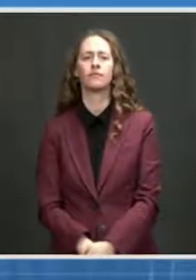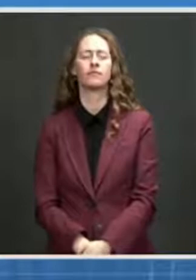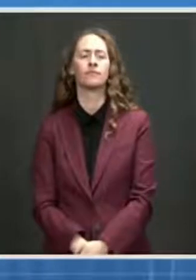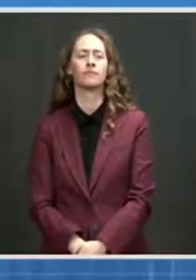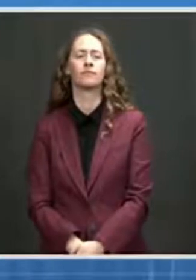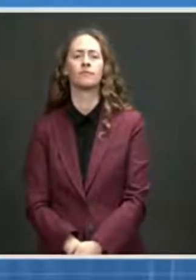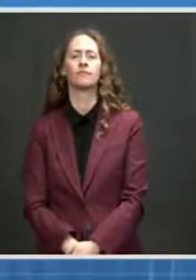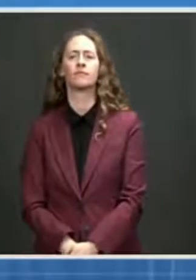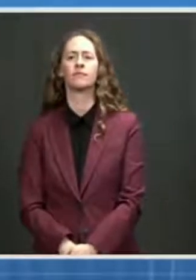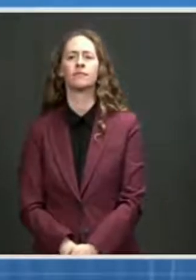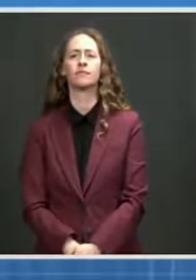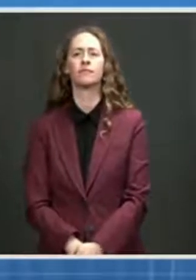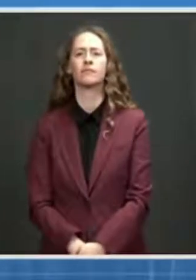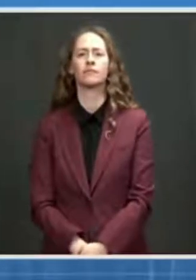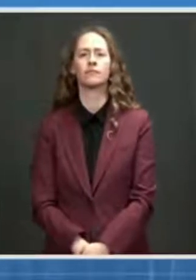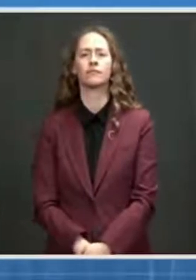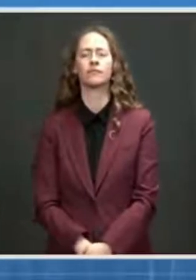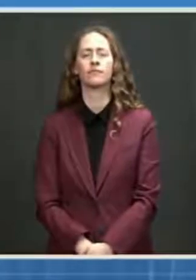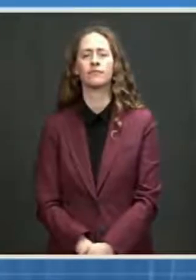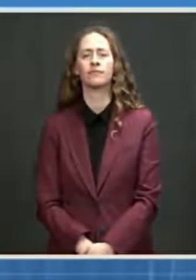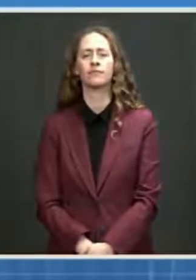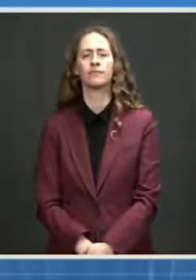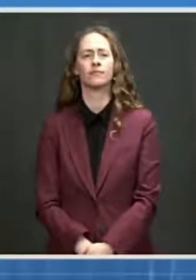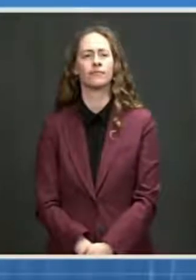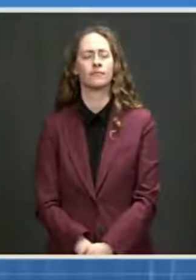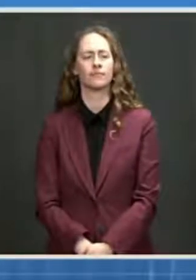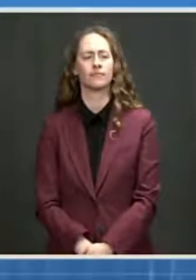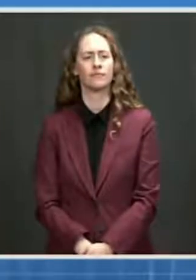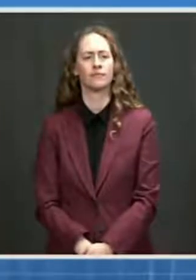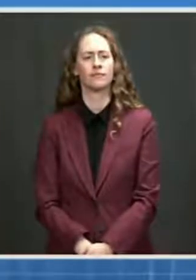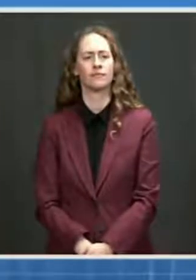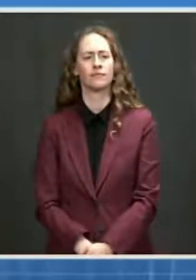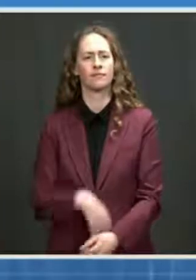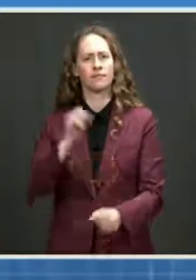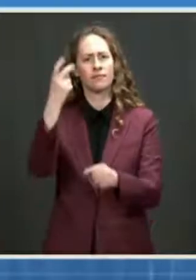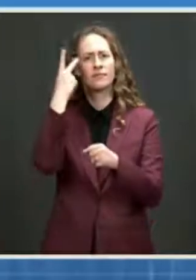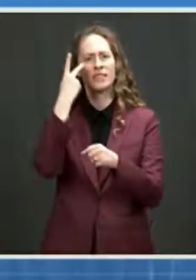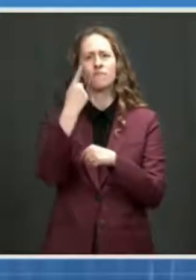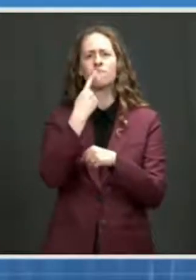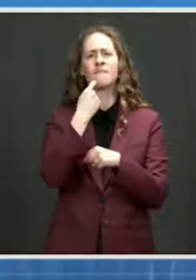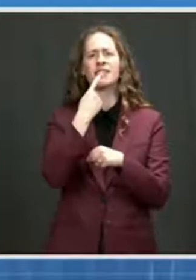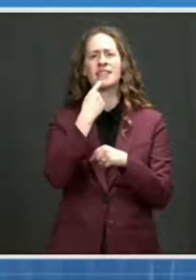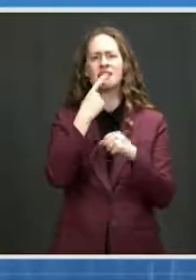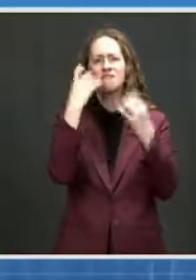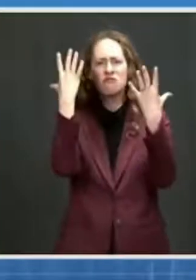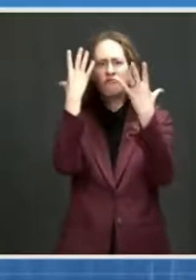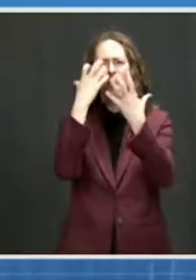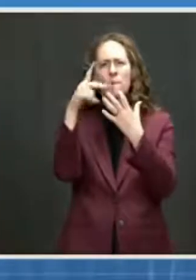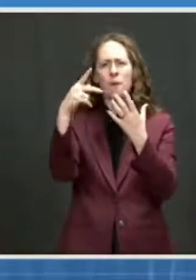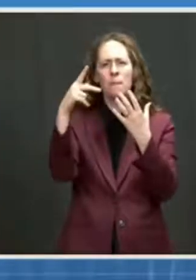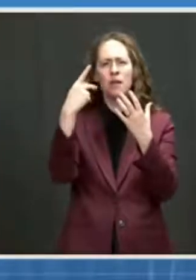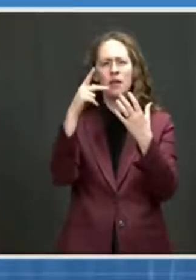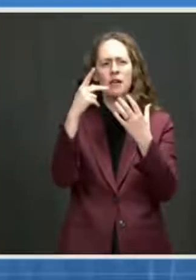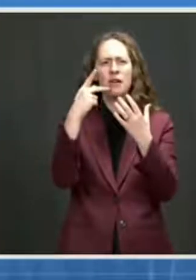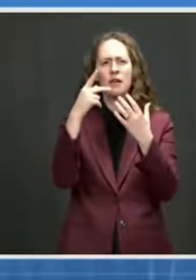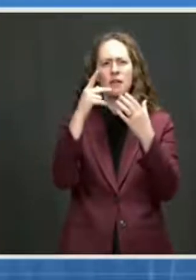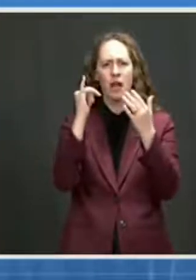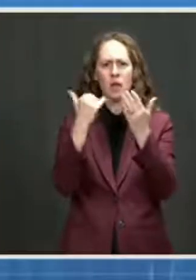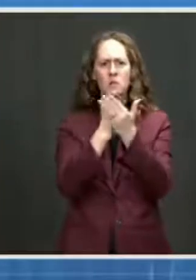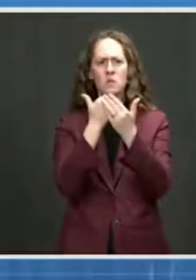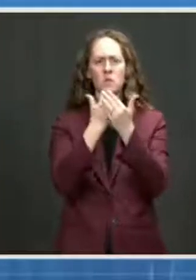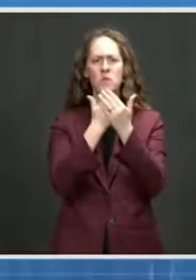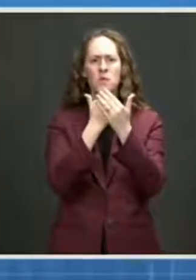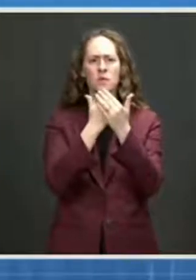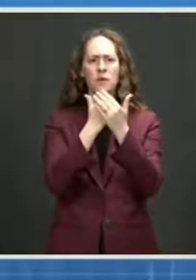demonstrates in the darker part of the slide, the red, the emergence of the